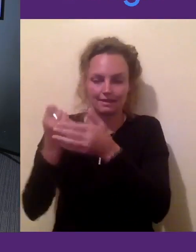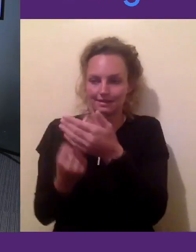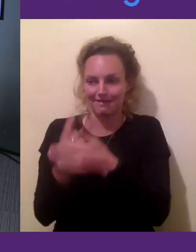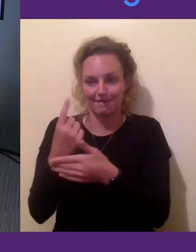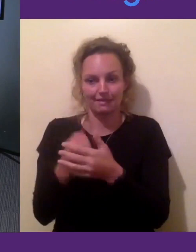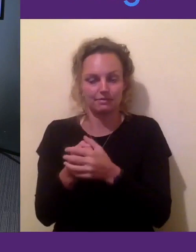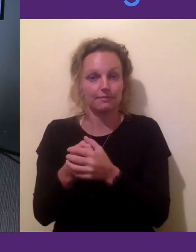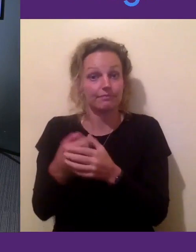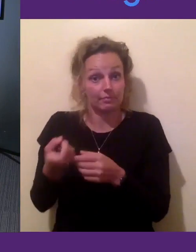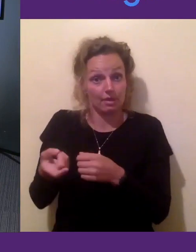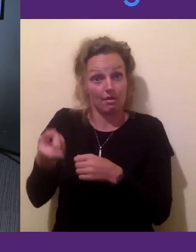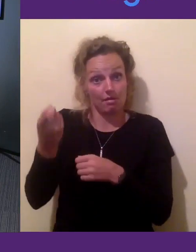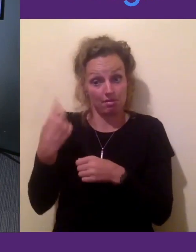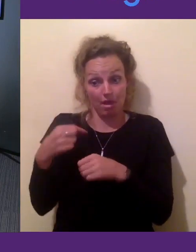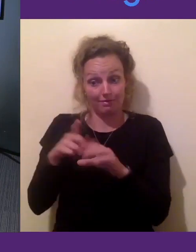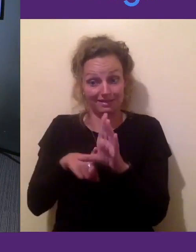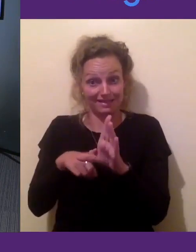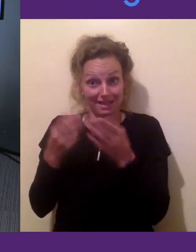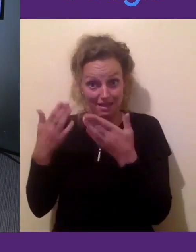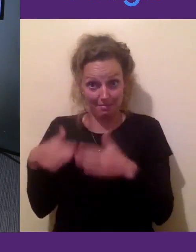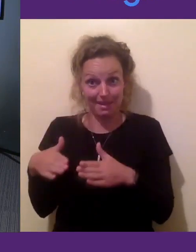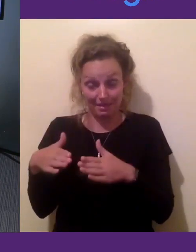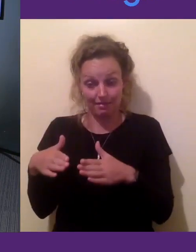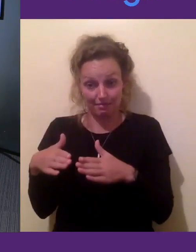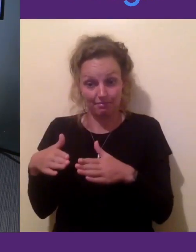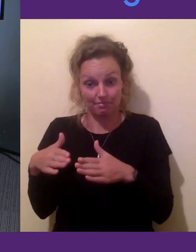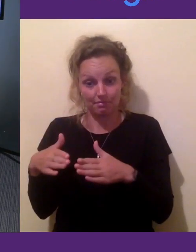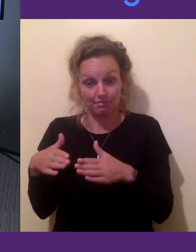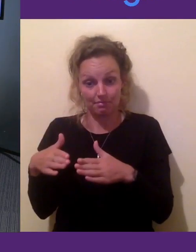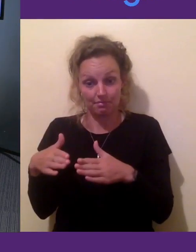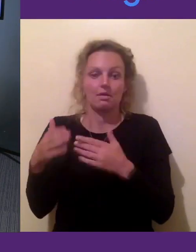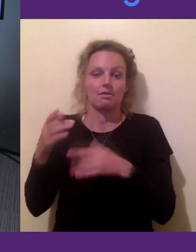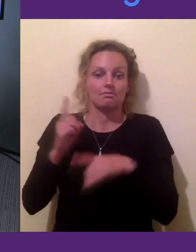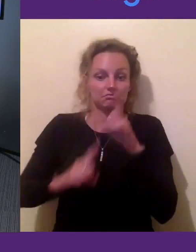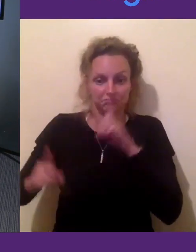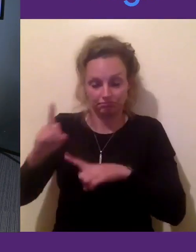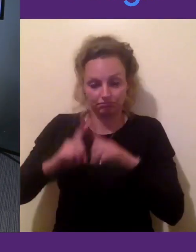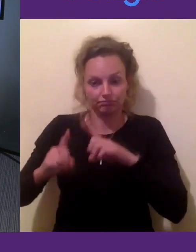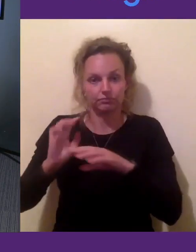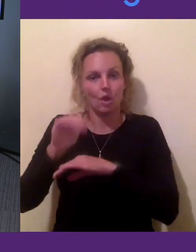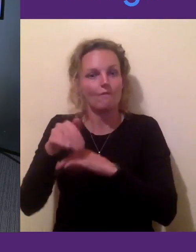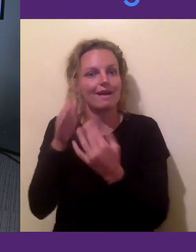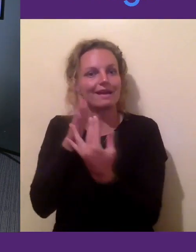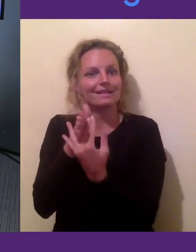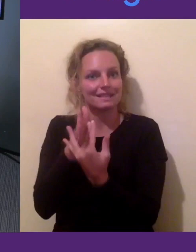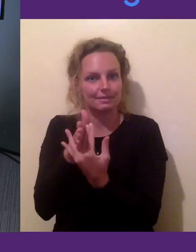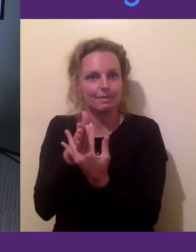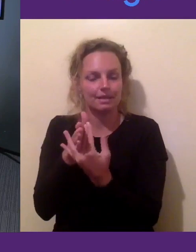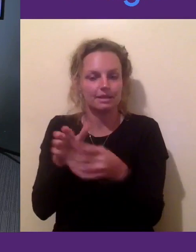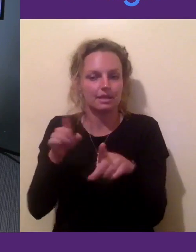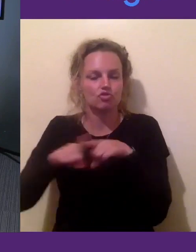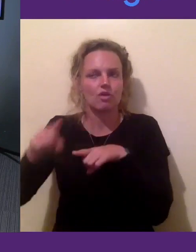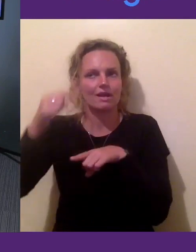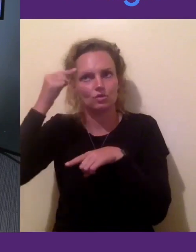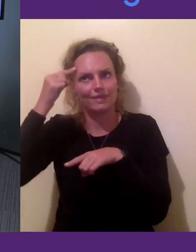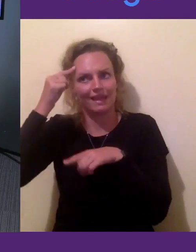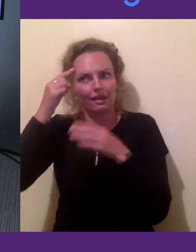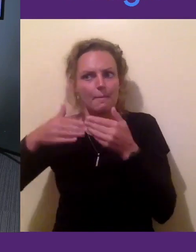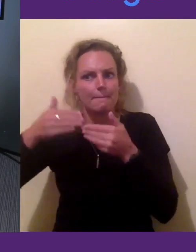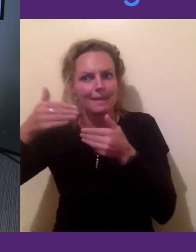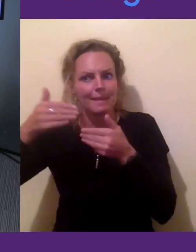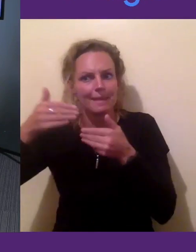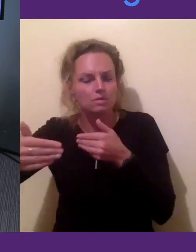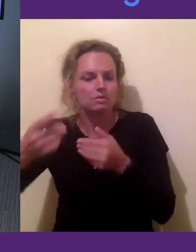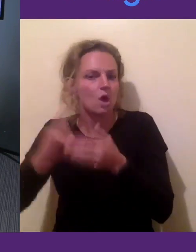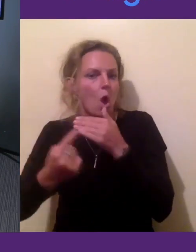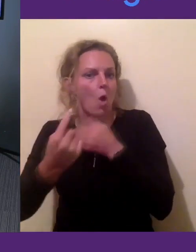and trying to challenge people to think about accessibility beyond just hearing loss. So as an organization, we focus on supporting